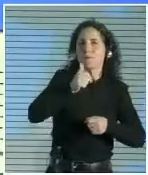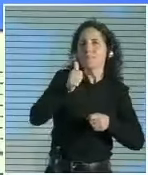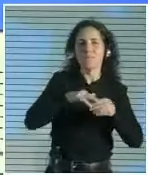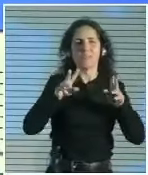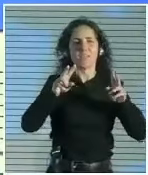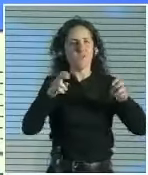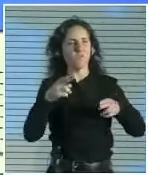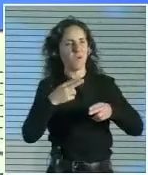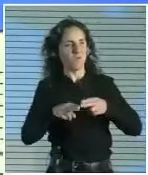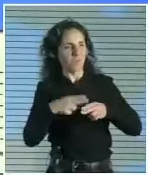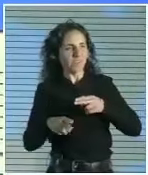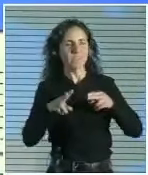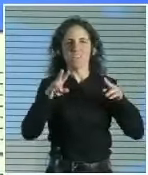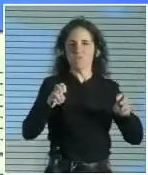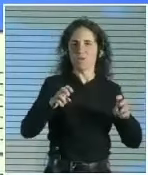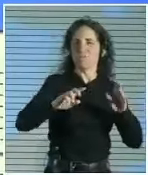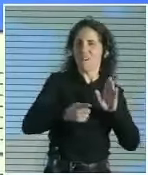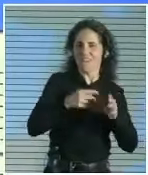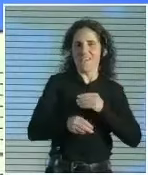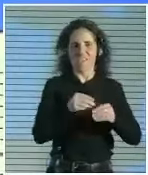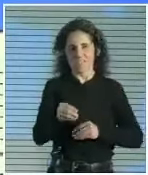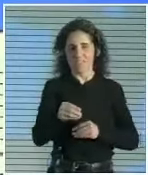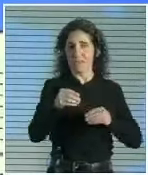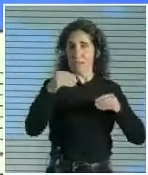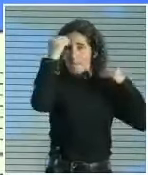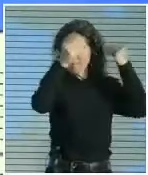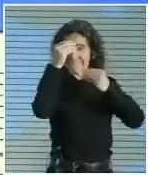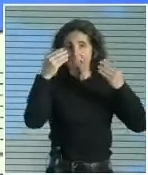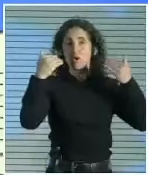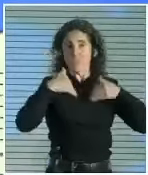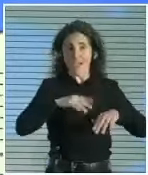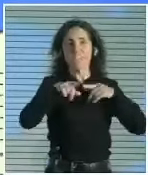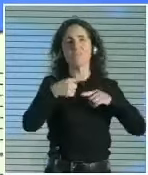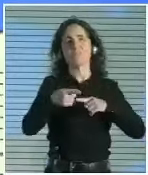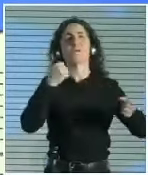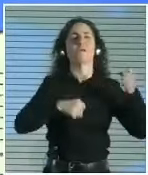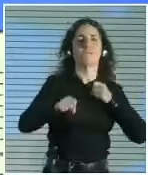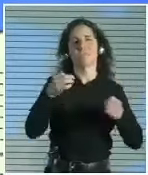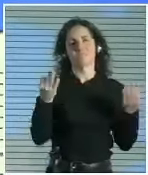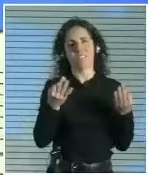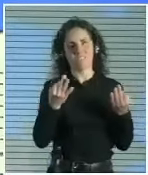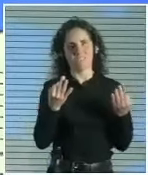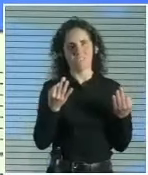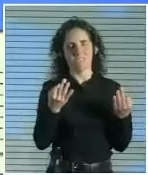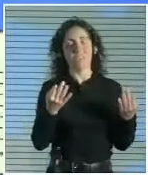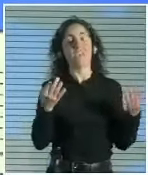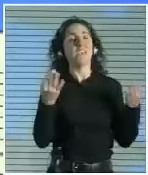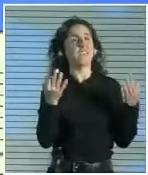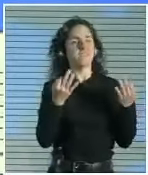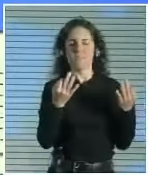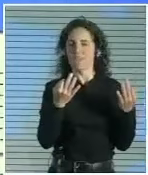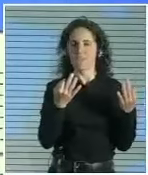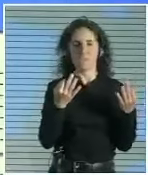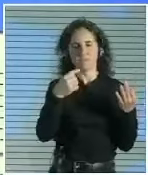rethought, act, be consistent with what you have understood. Act on it. It may give you an